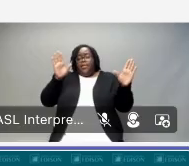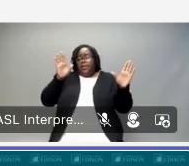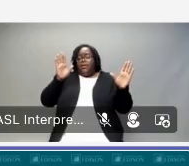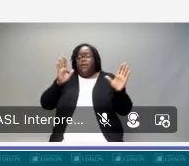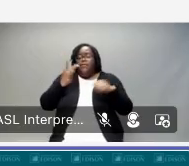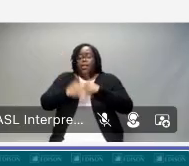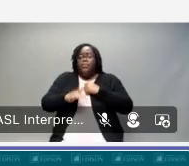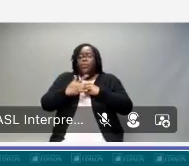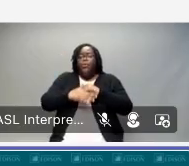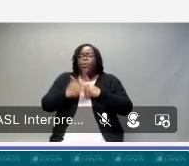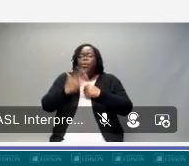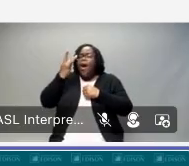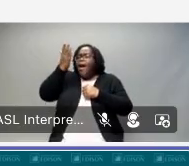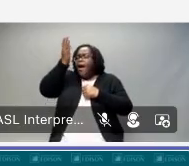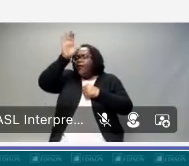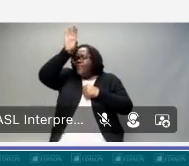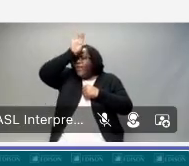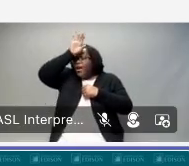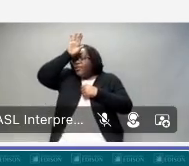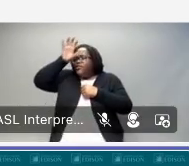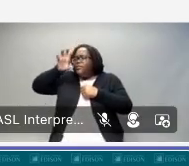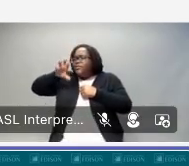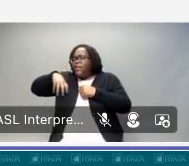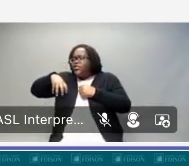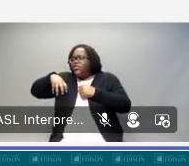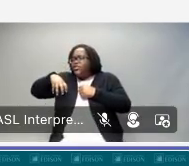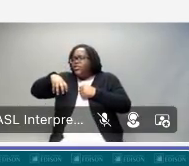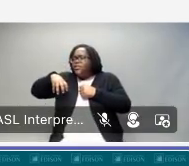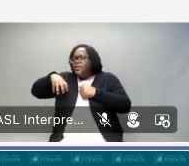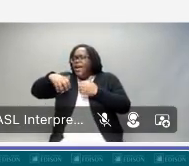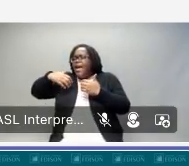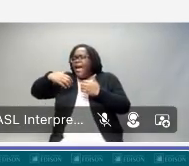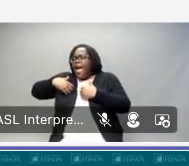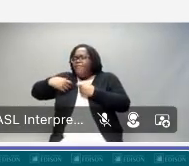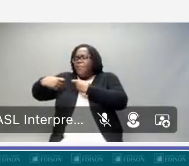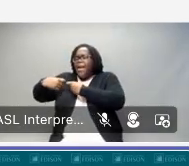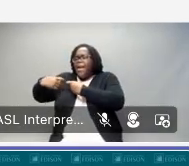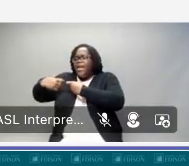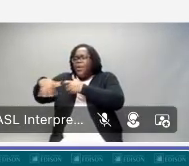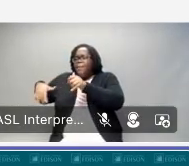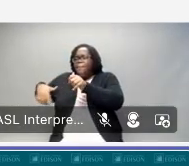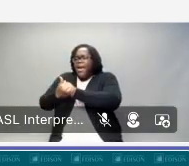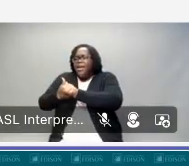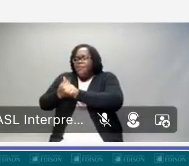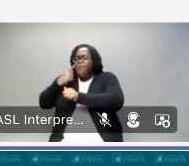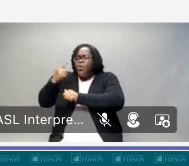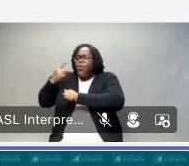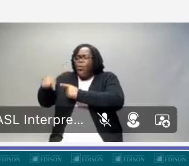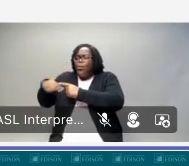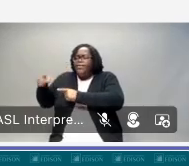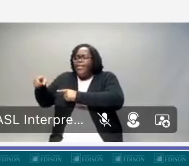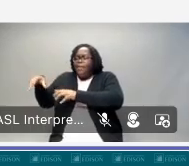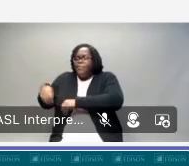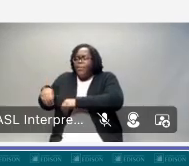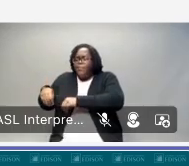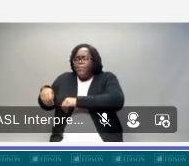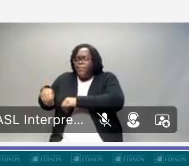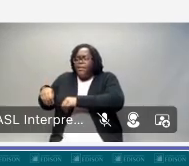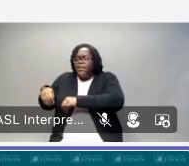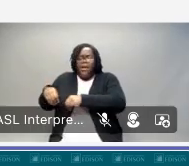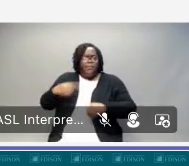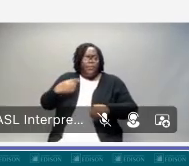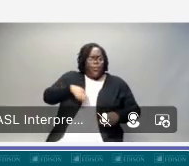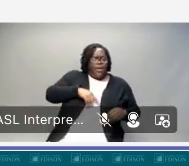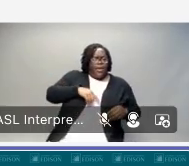the fire station have batteries? Oops, sorry, Jen. Why does the fire station have batteries for when they lose power and customers who pay for electricity do